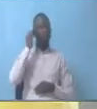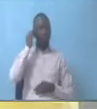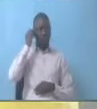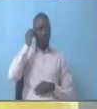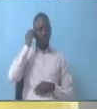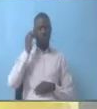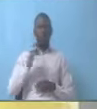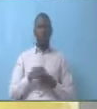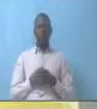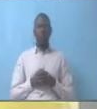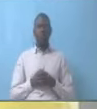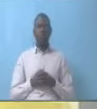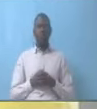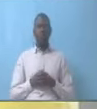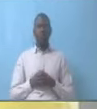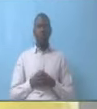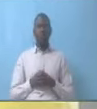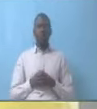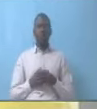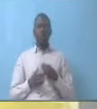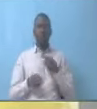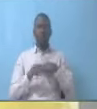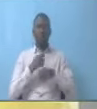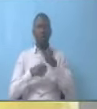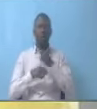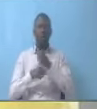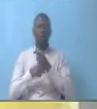a Gambian called Didi Jaite,